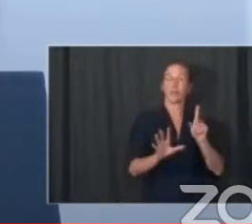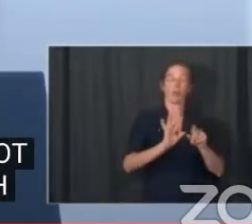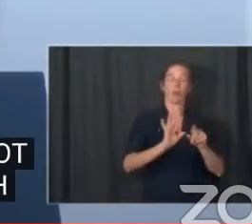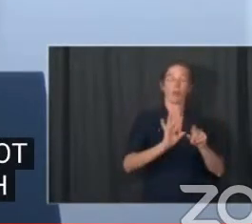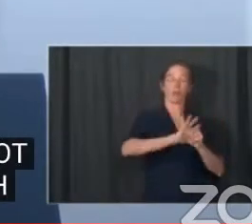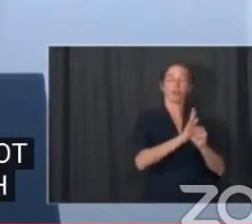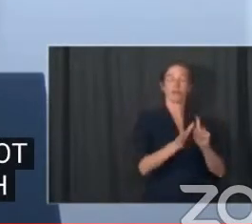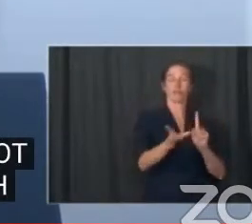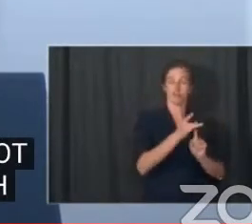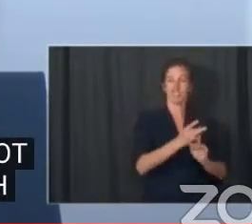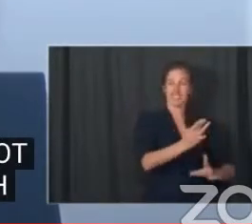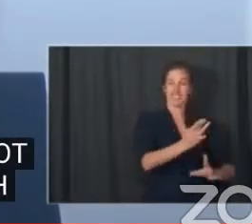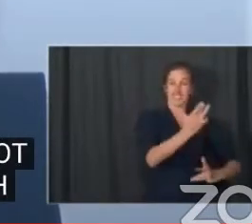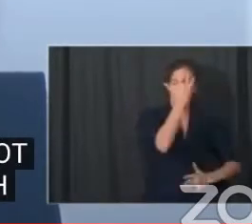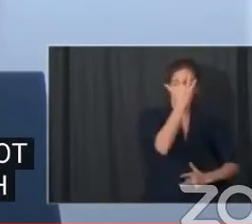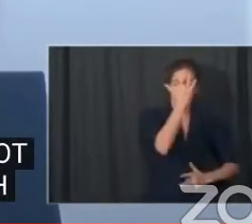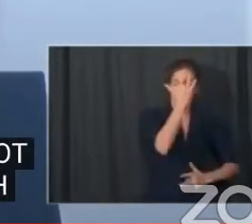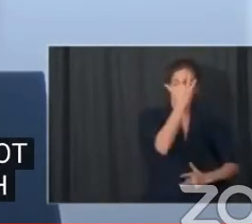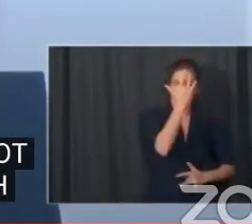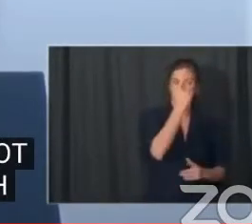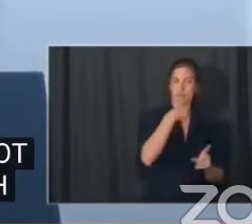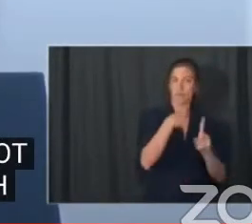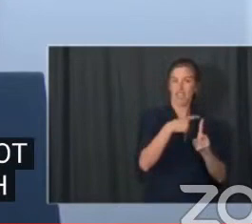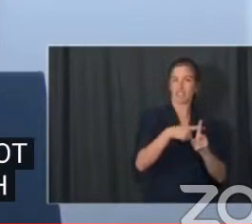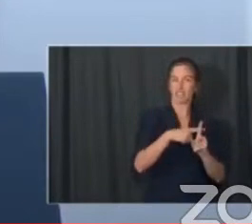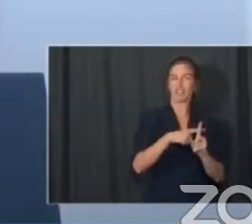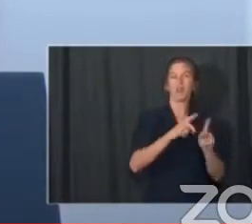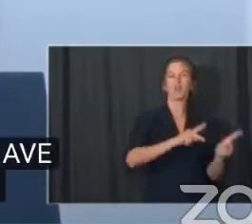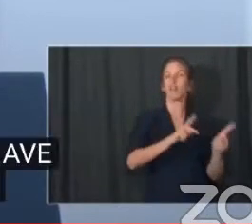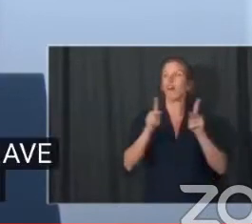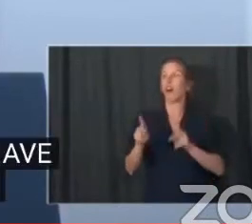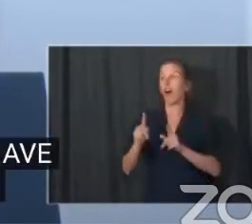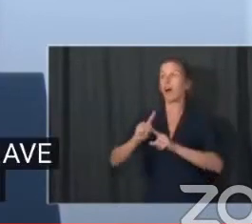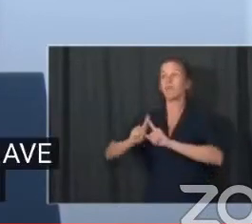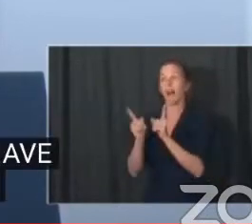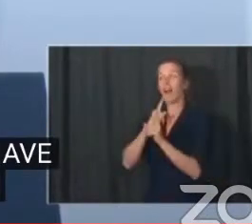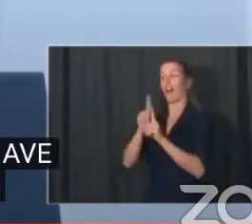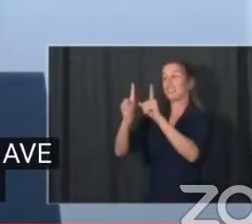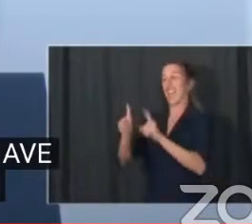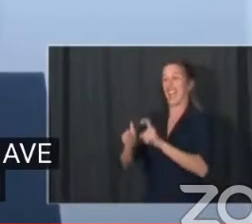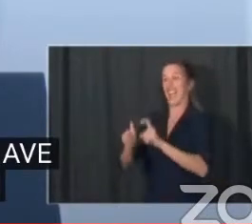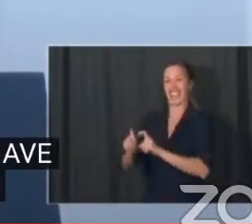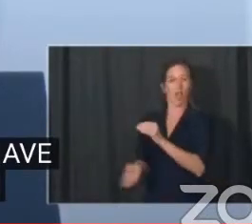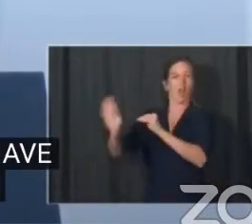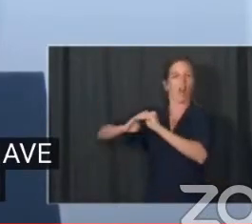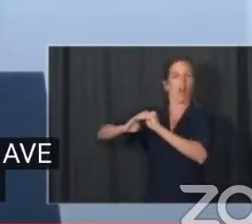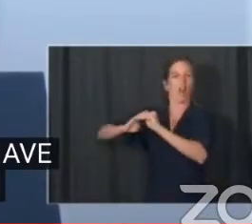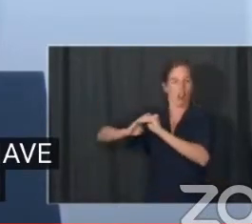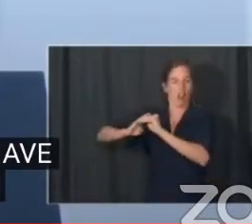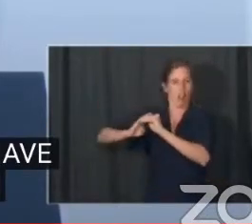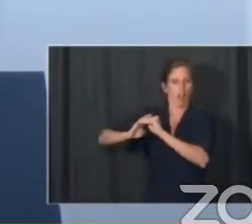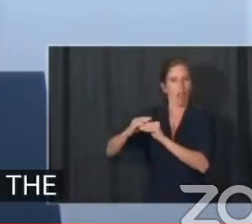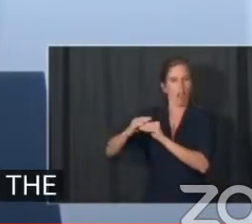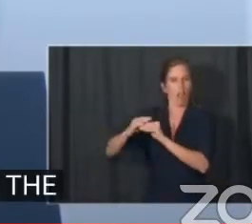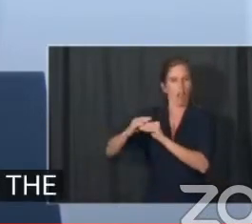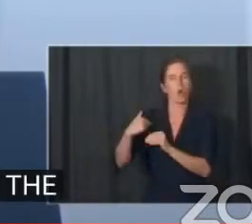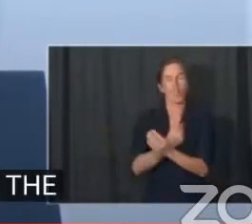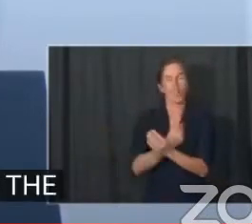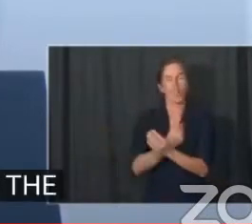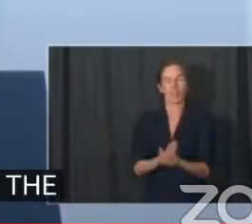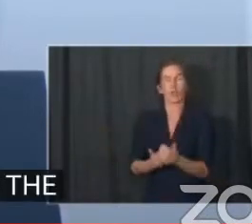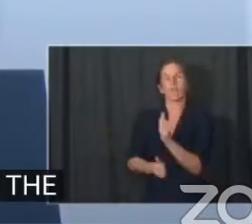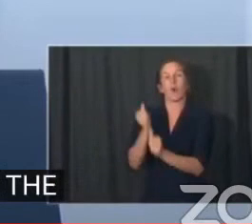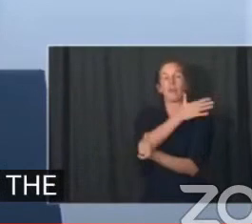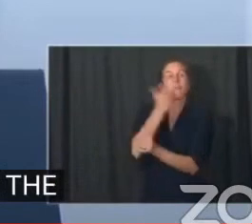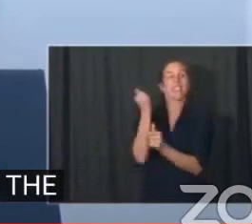testing dramáticamente program las anywhere in the world. hospitalizaciones. We've Los developed casos the most and the leves best tests, han and aumentado, we pero test far more than any el other hecho es que country, estamos so it teniendo las shows mejores, obviously